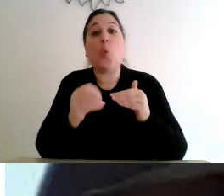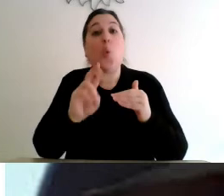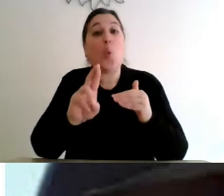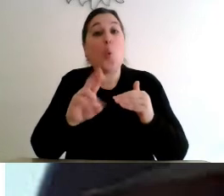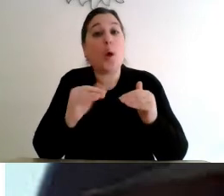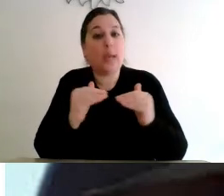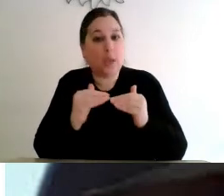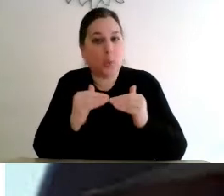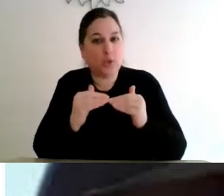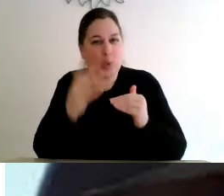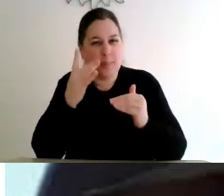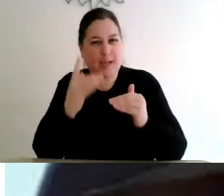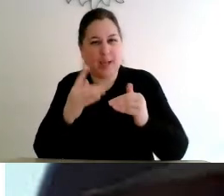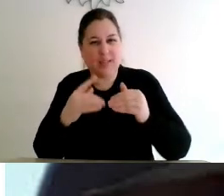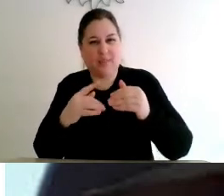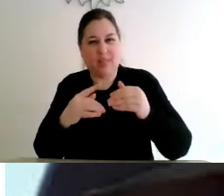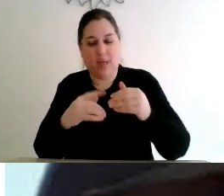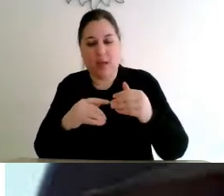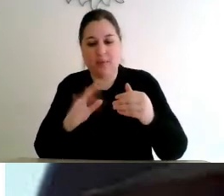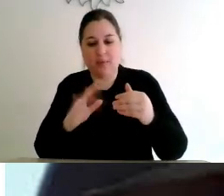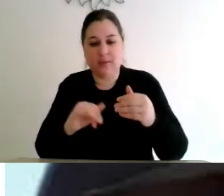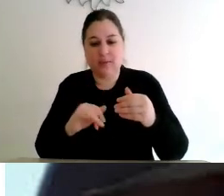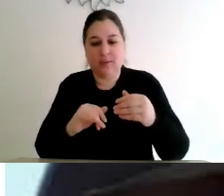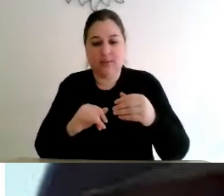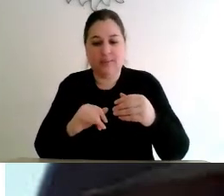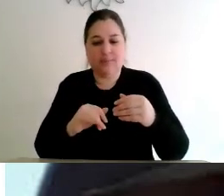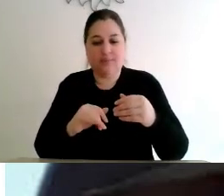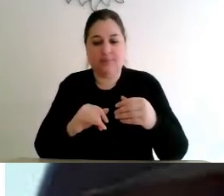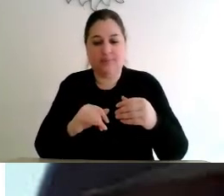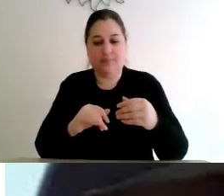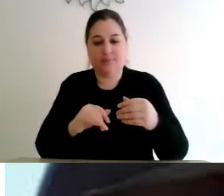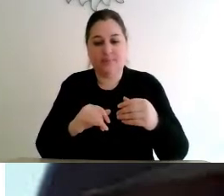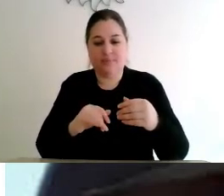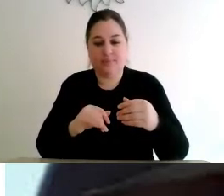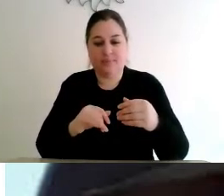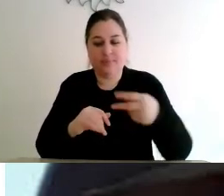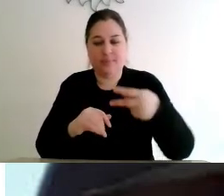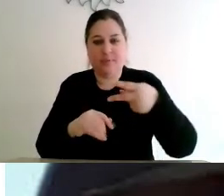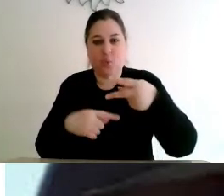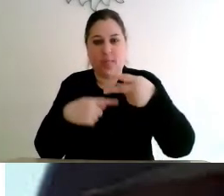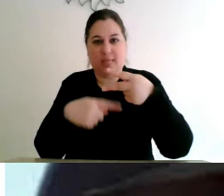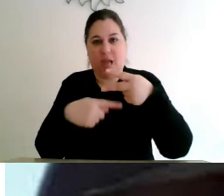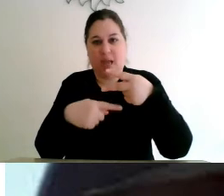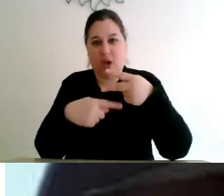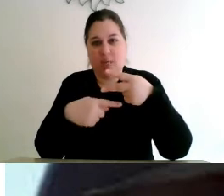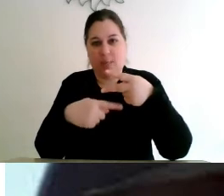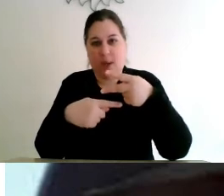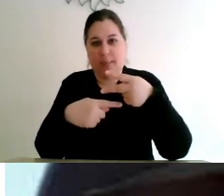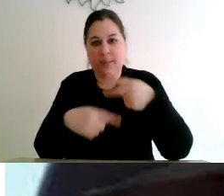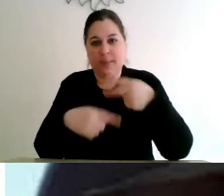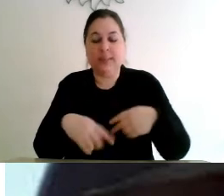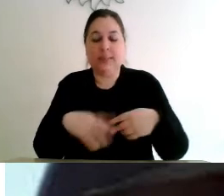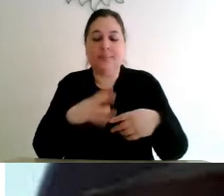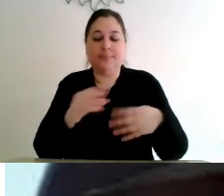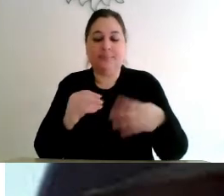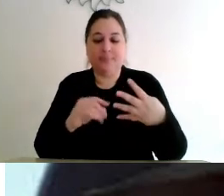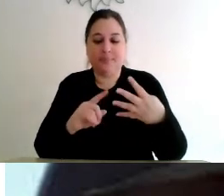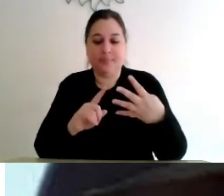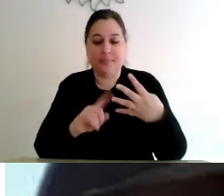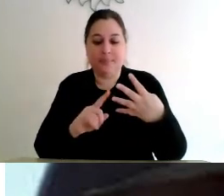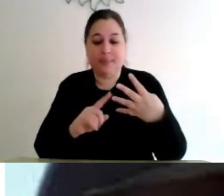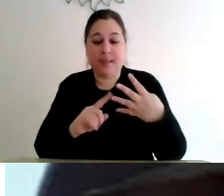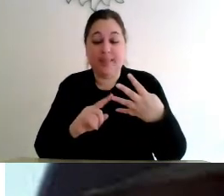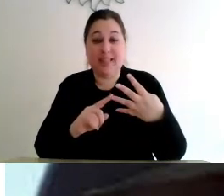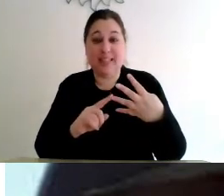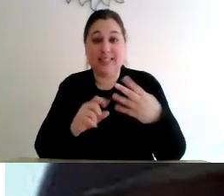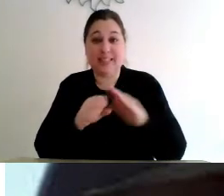because it has that little line on the bottom. This one represents greater than. And this one with the little line